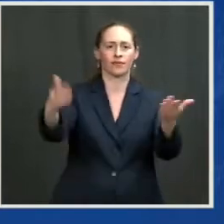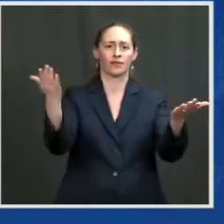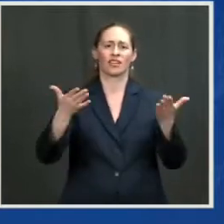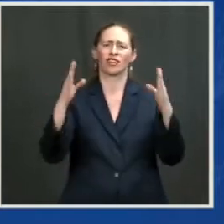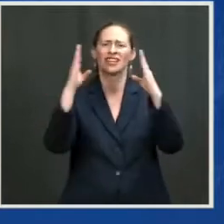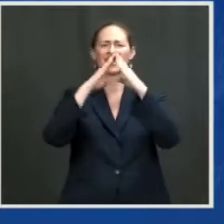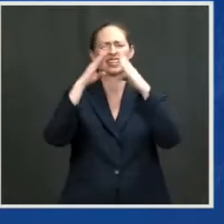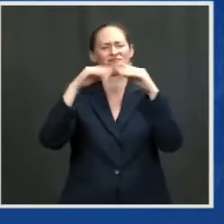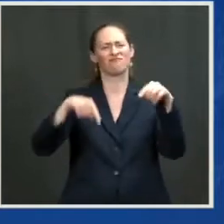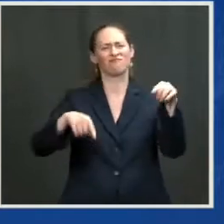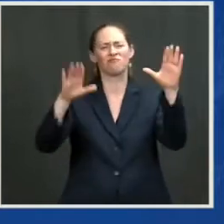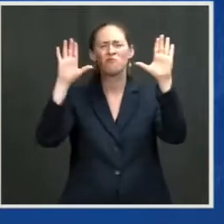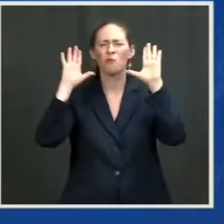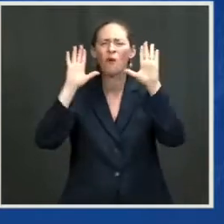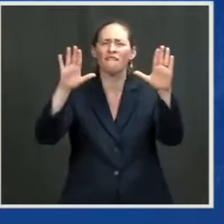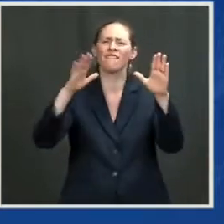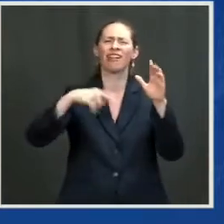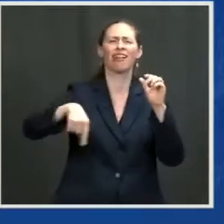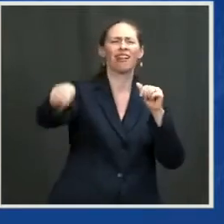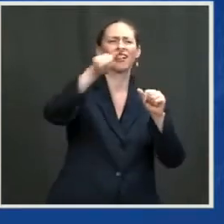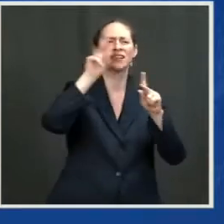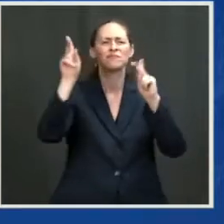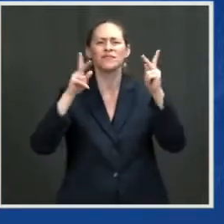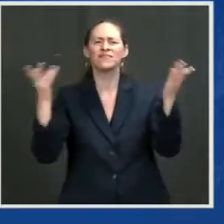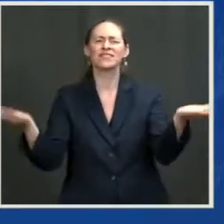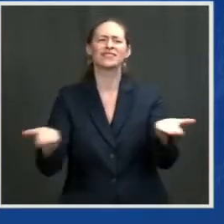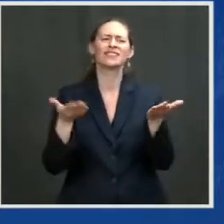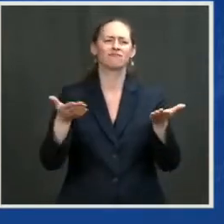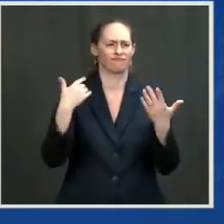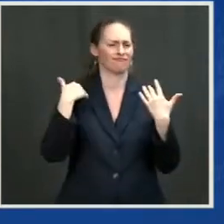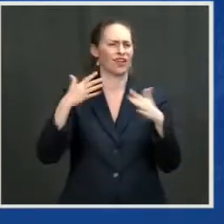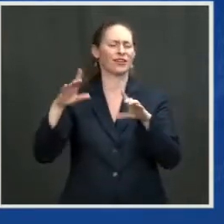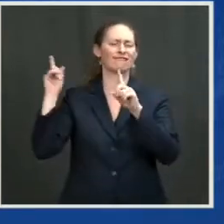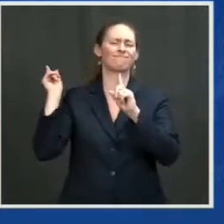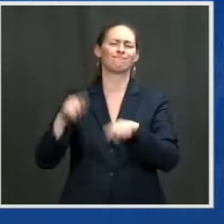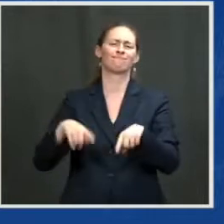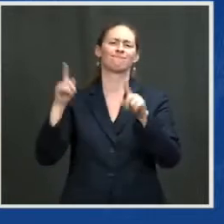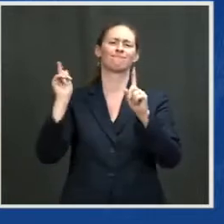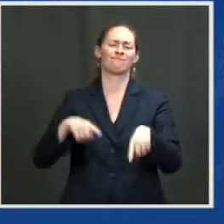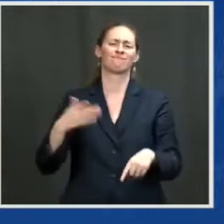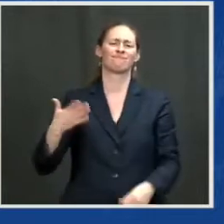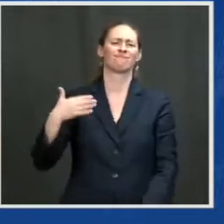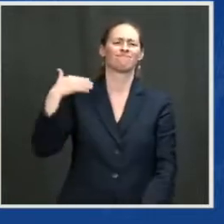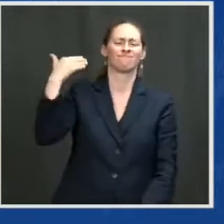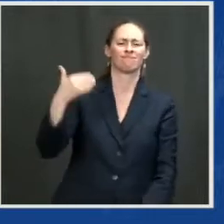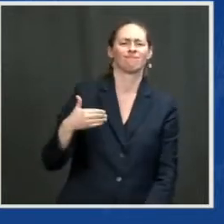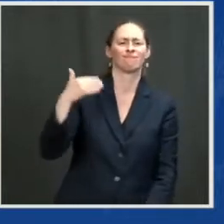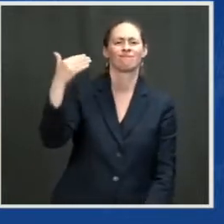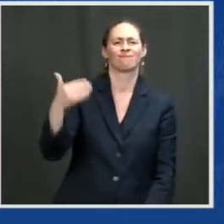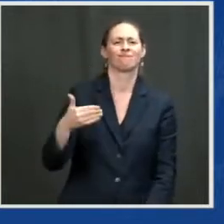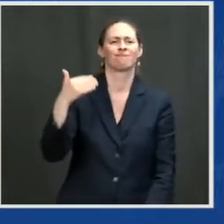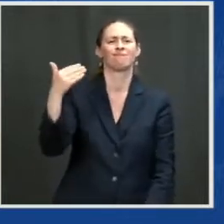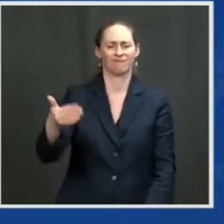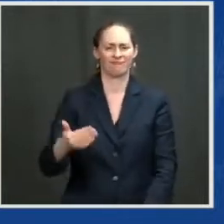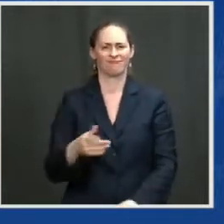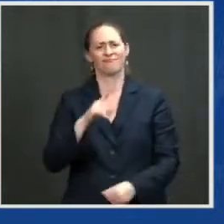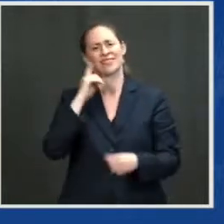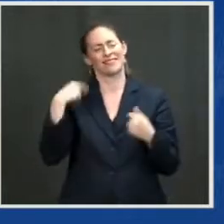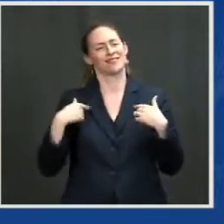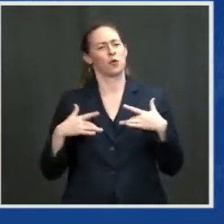I said, I've been here more than once, and it's good to be back. And it's hard to believe